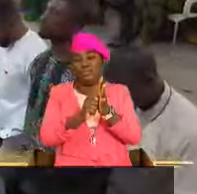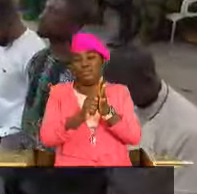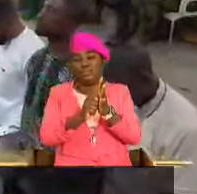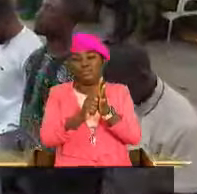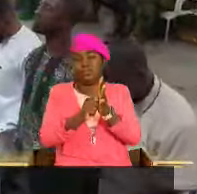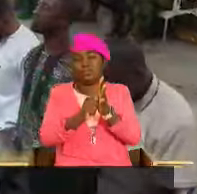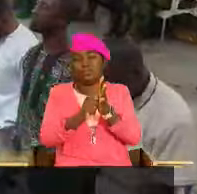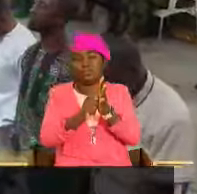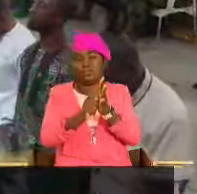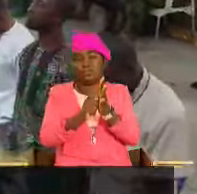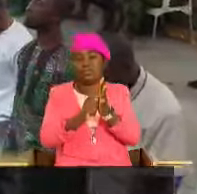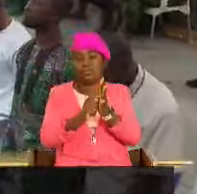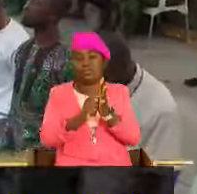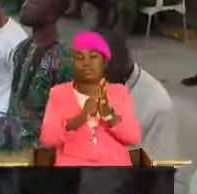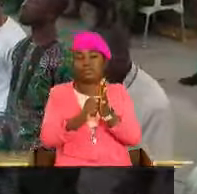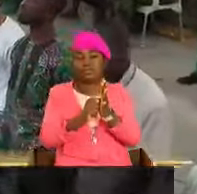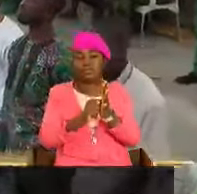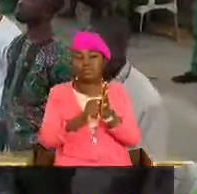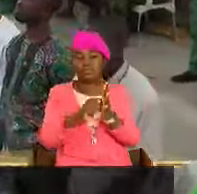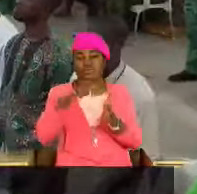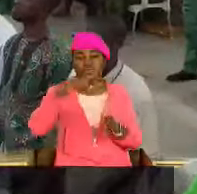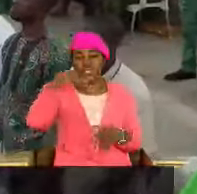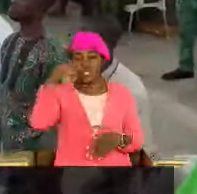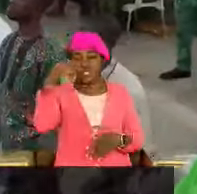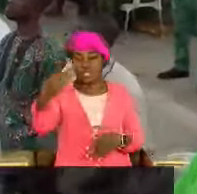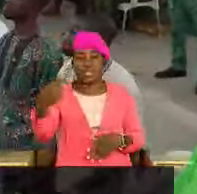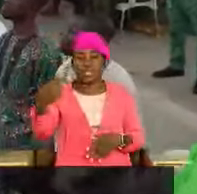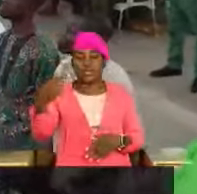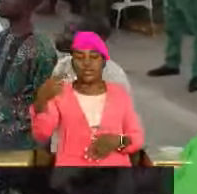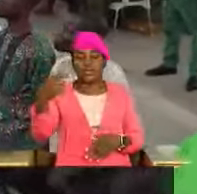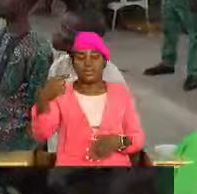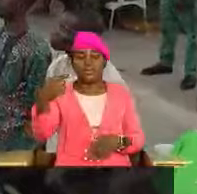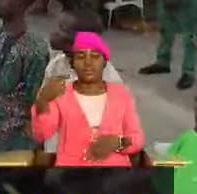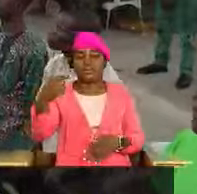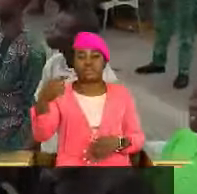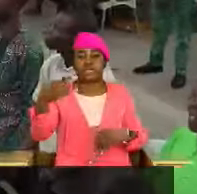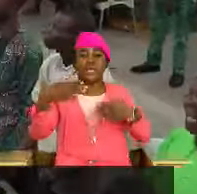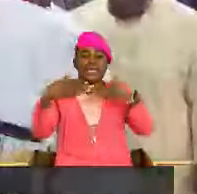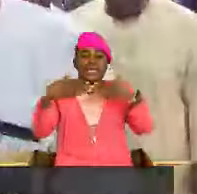way say gate of irregular